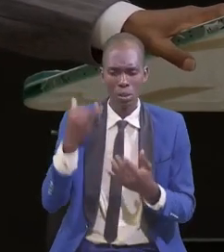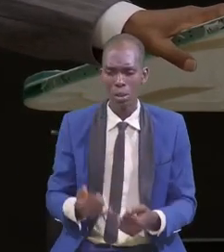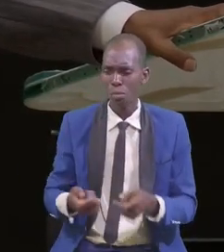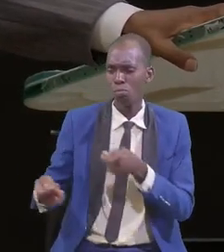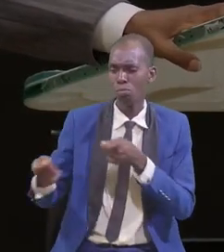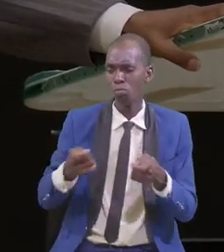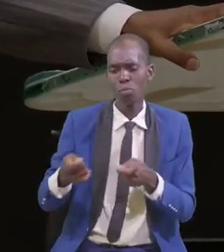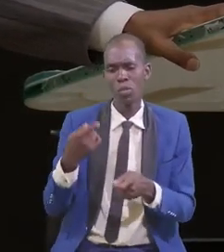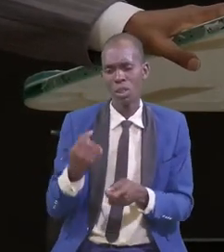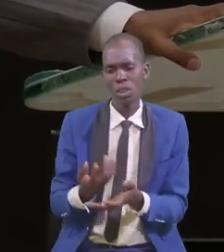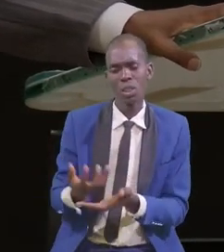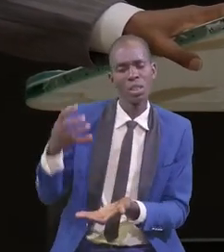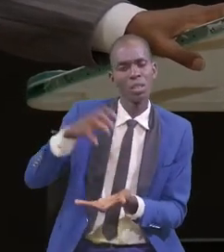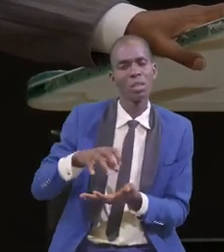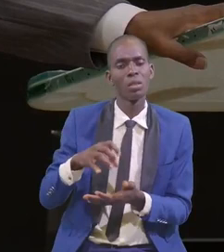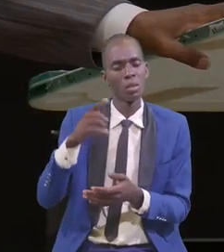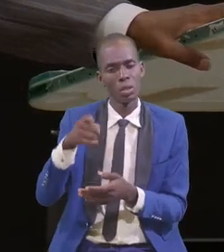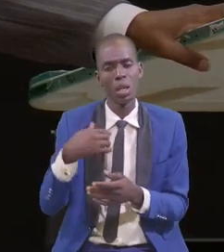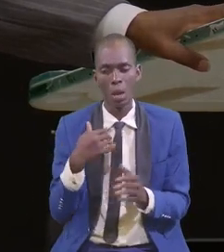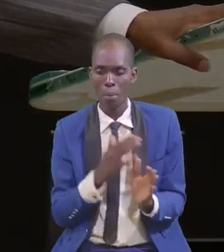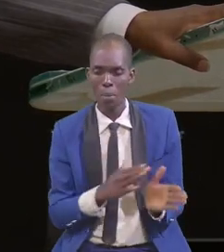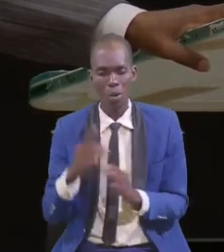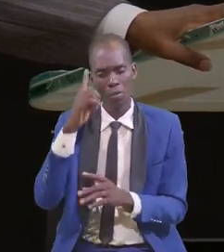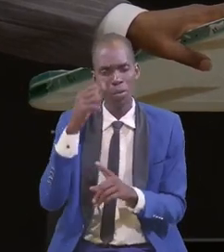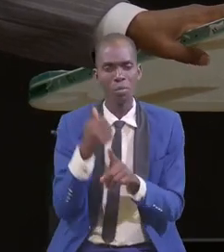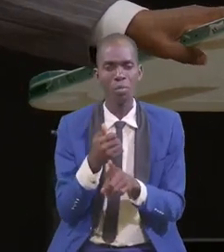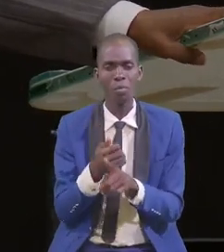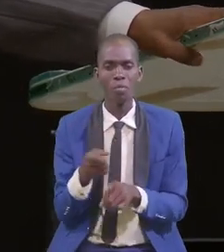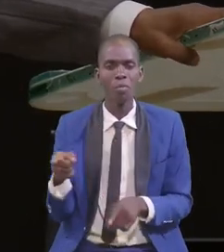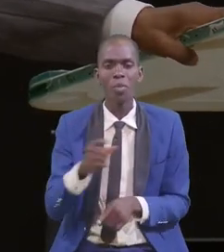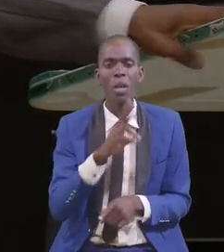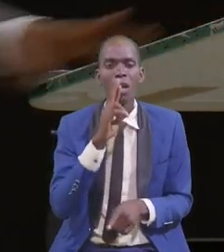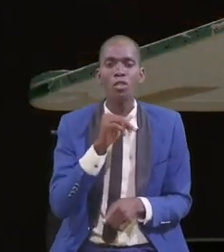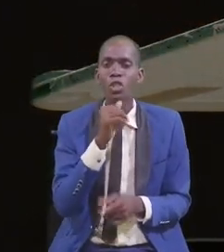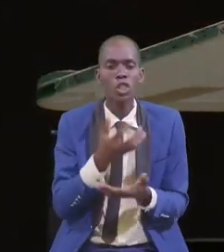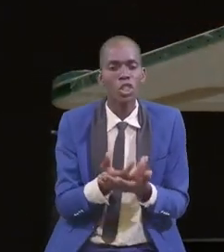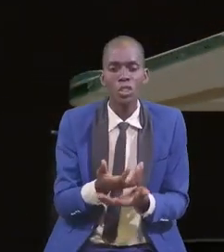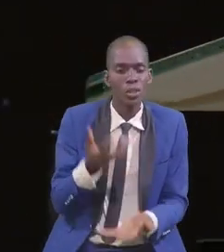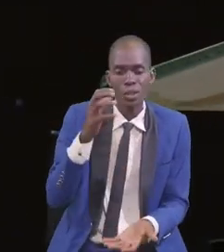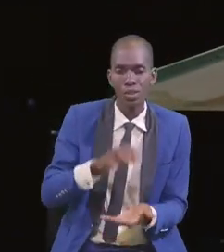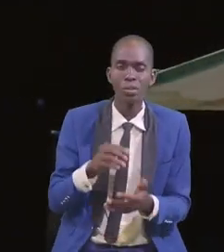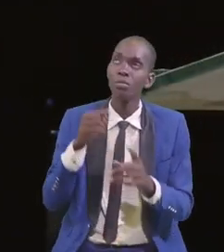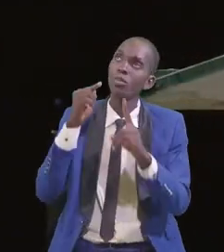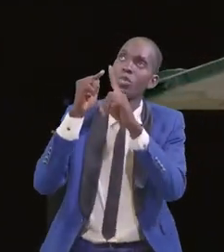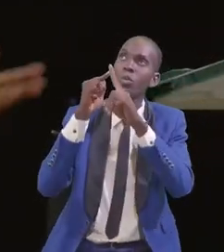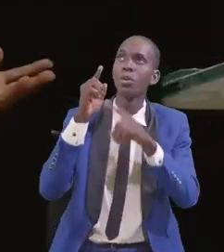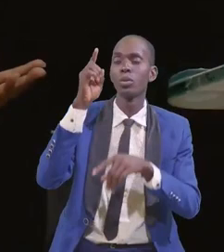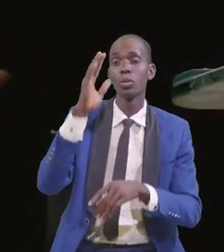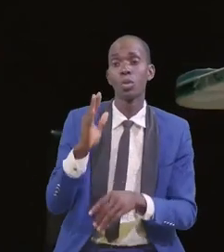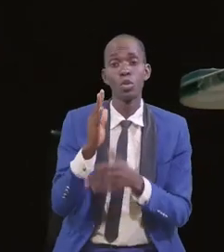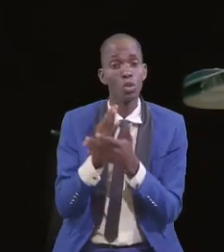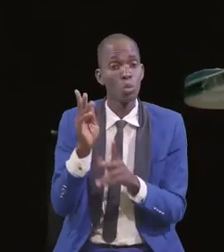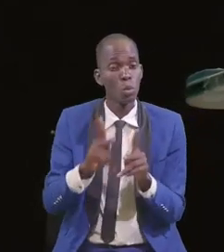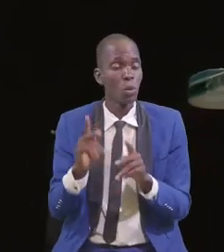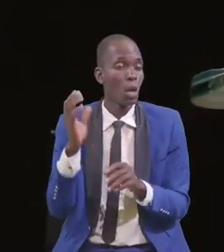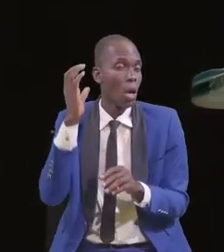have provided for themselves? They're not rich towards God. There are people, they hear about the rapture. The rapture